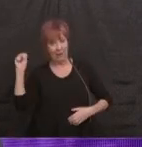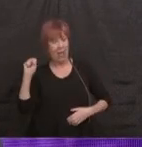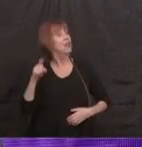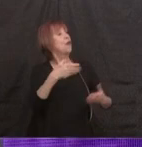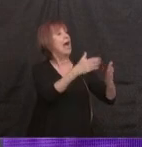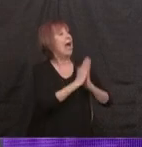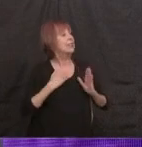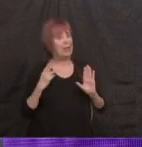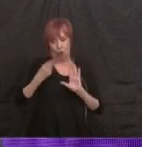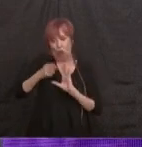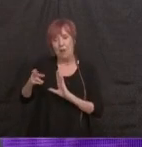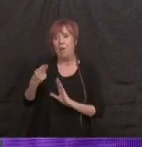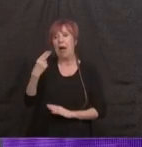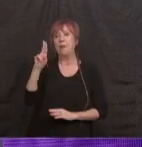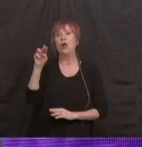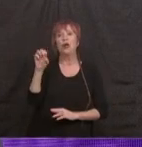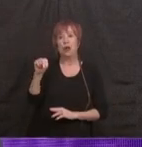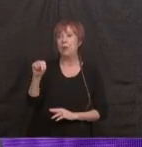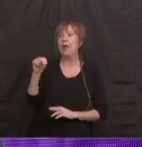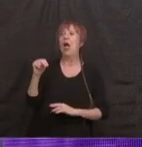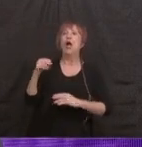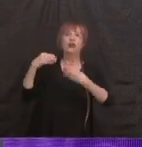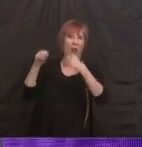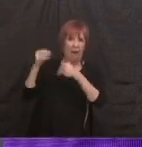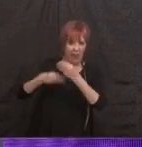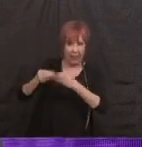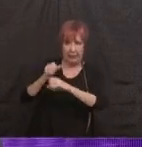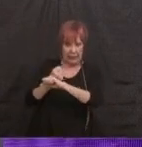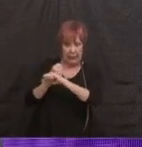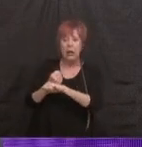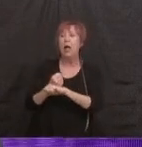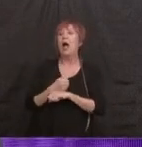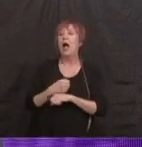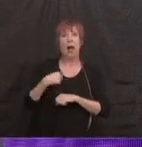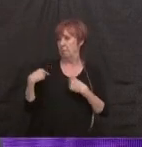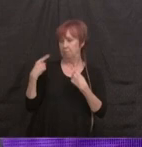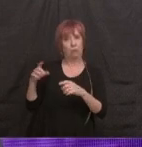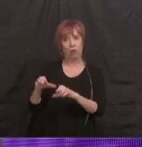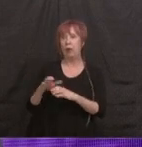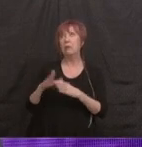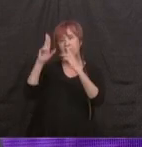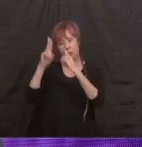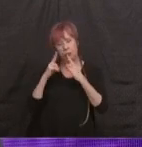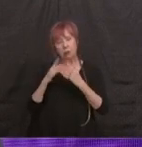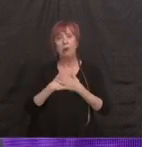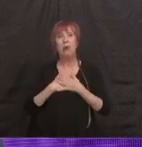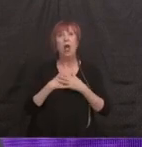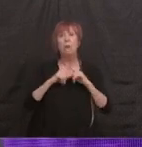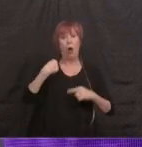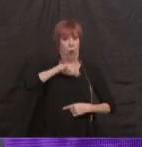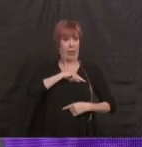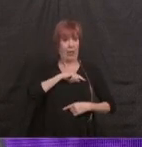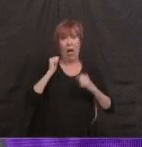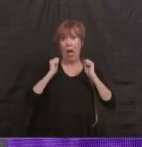anti-human trafficking front, and I've been doing it since then, and it has been one of the great honors and privileges of my life. But, you know, as an actor, we have a